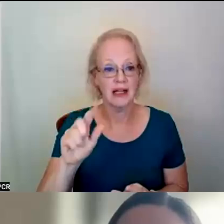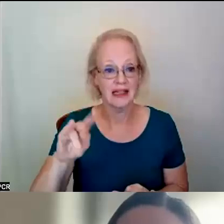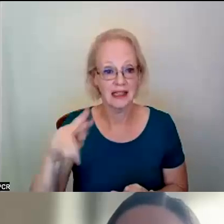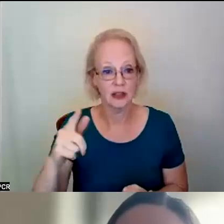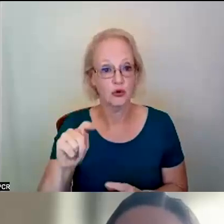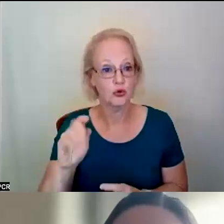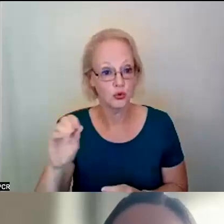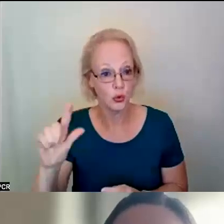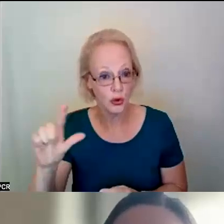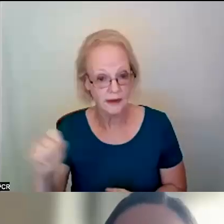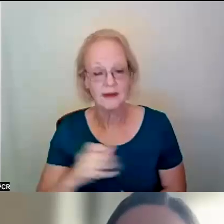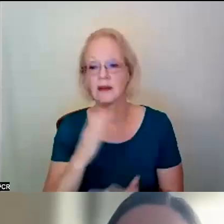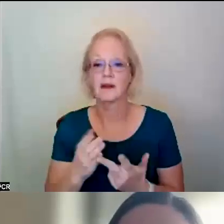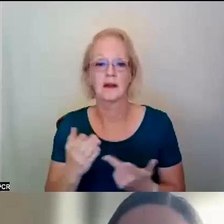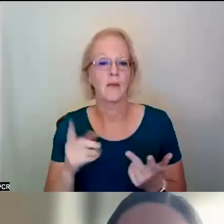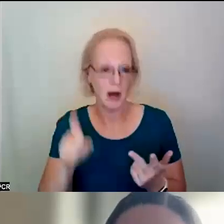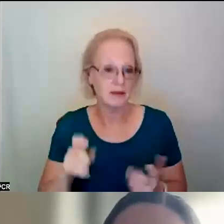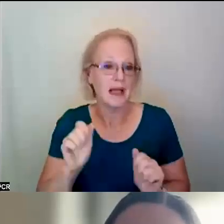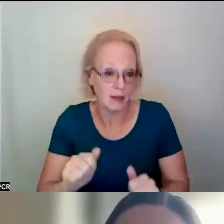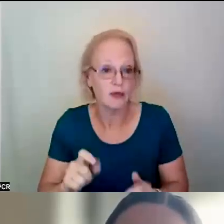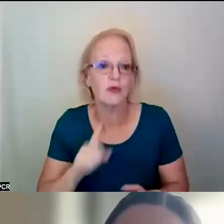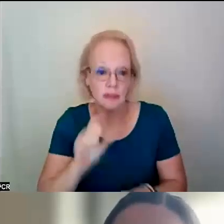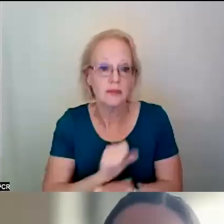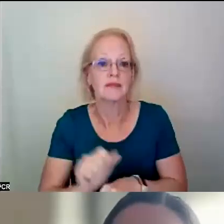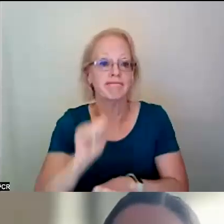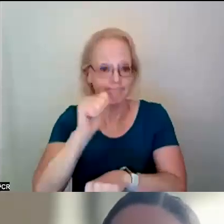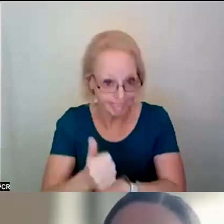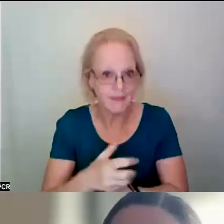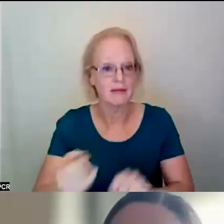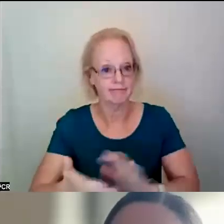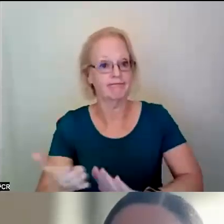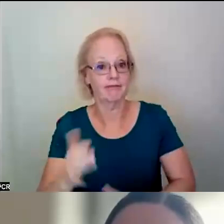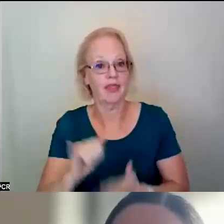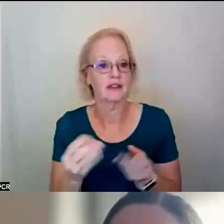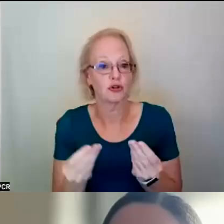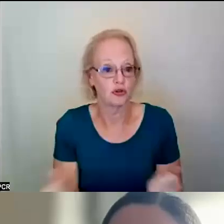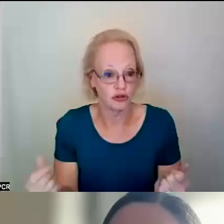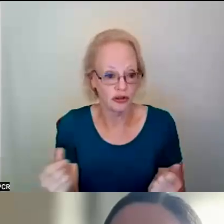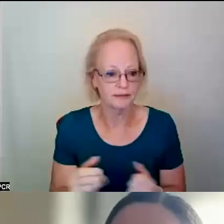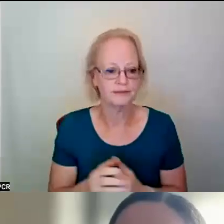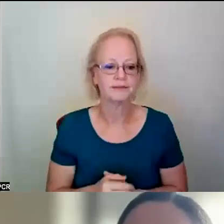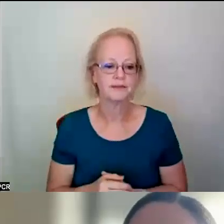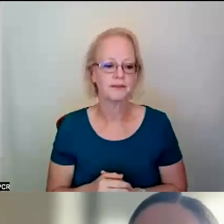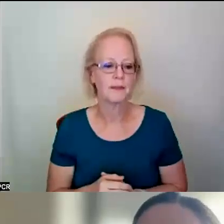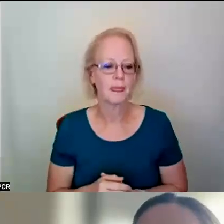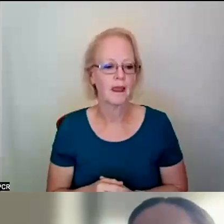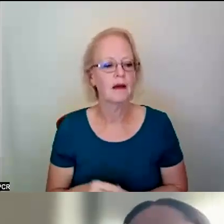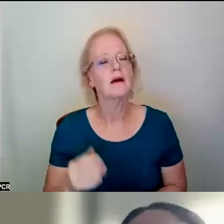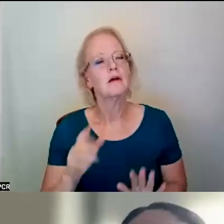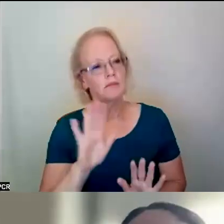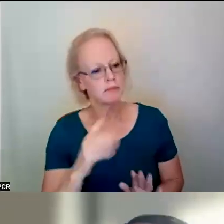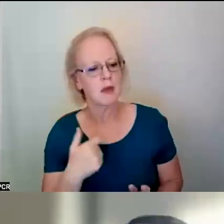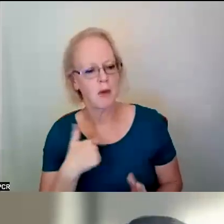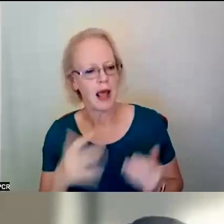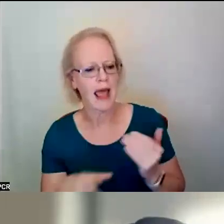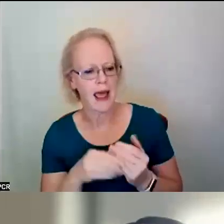implement the solutions. Yeah, I'd like to add a few things. With respect to what we